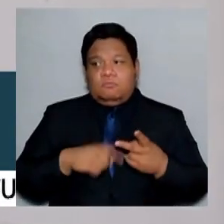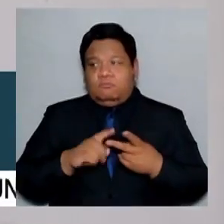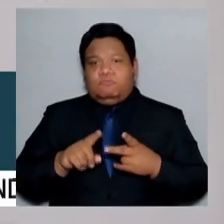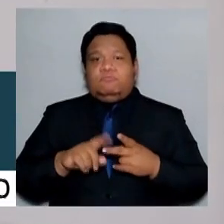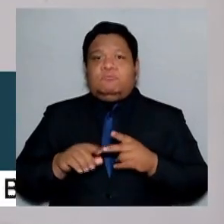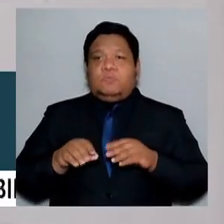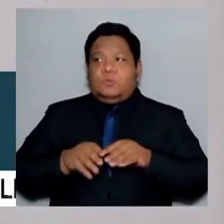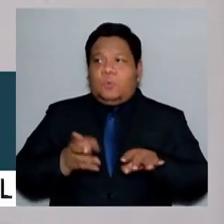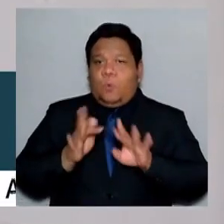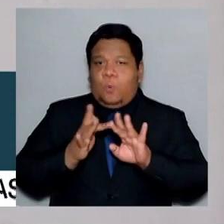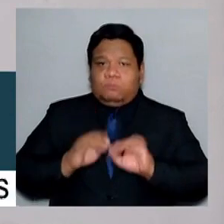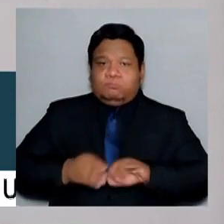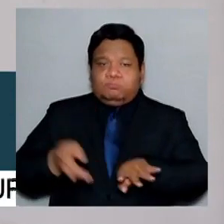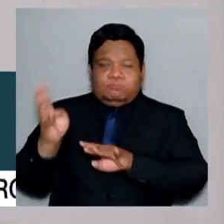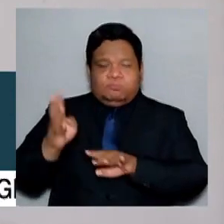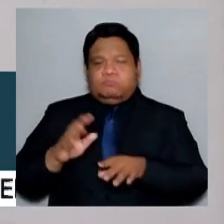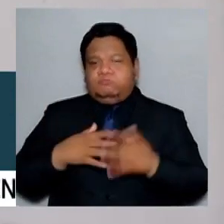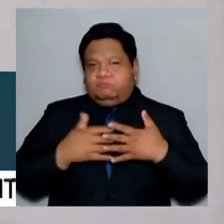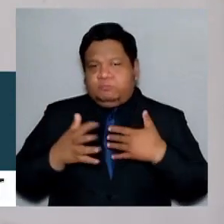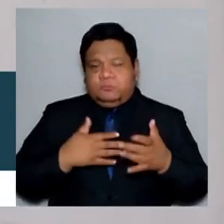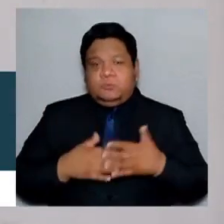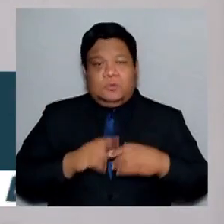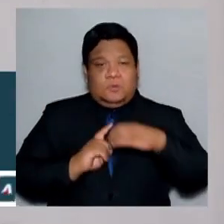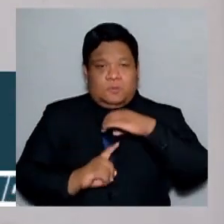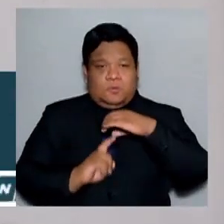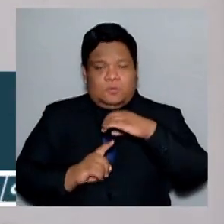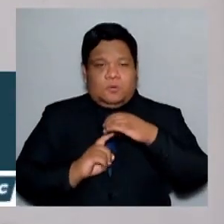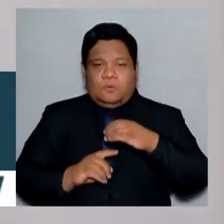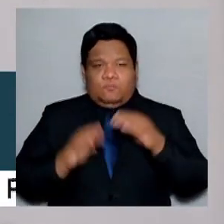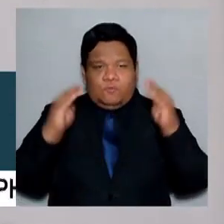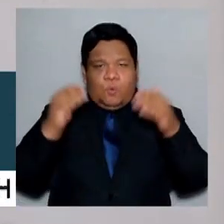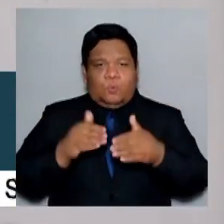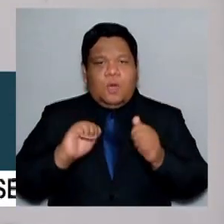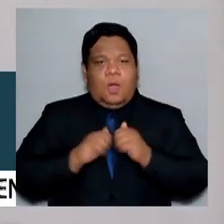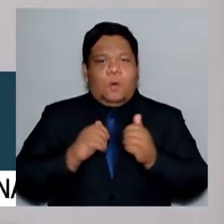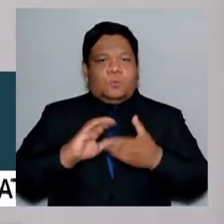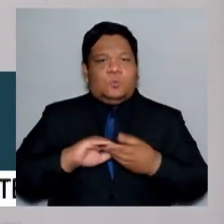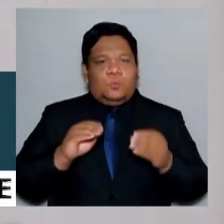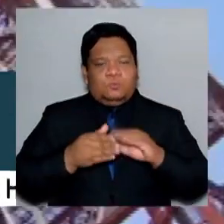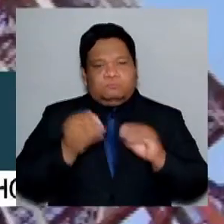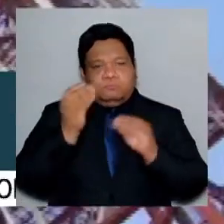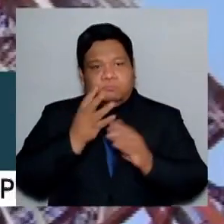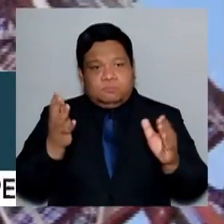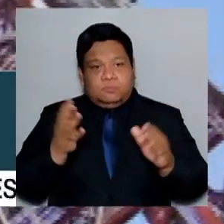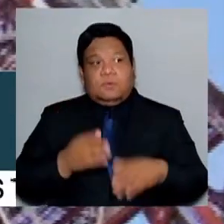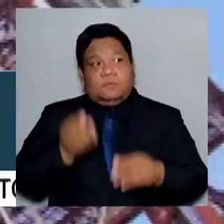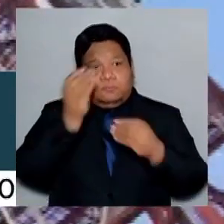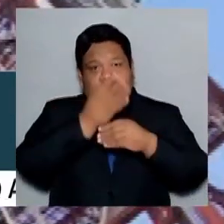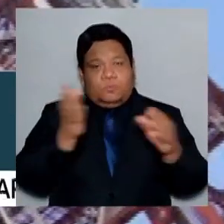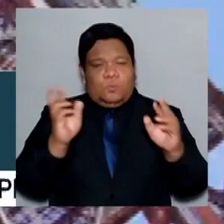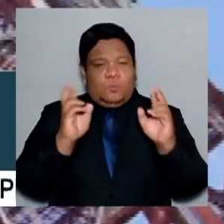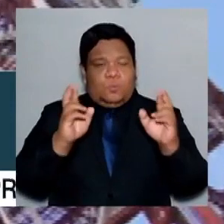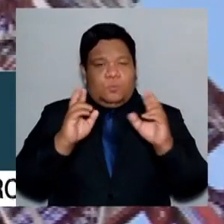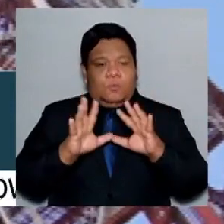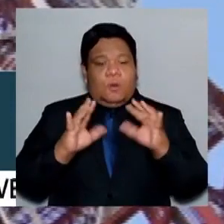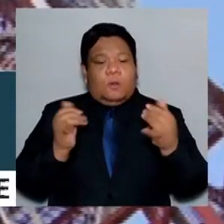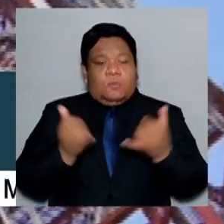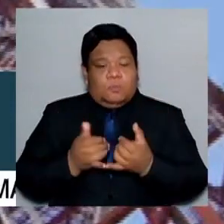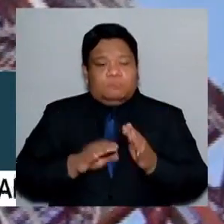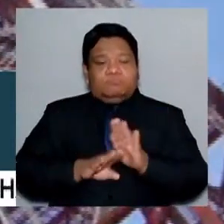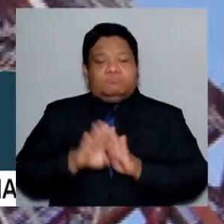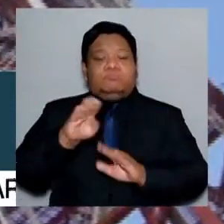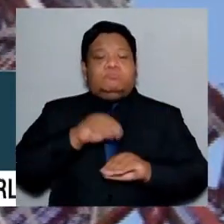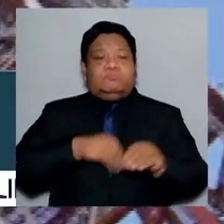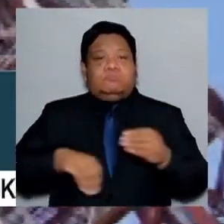ABS-CBN will focus on being a storyteller. He also told stockholders that he hopes the company will regain profitability in the